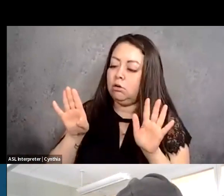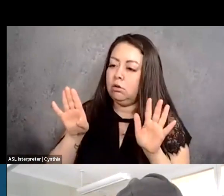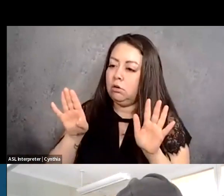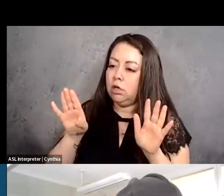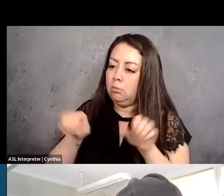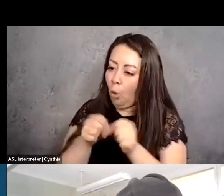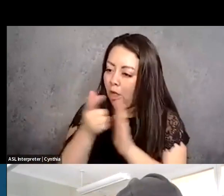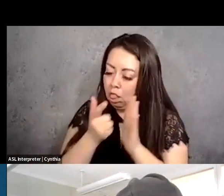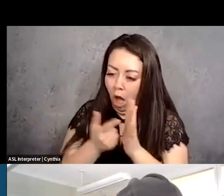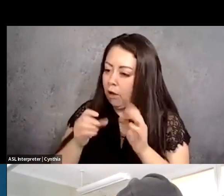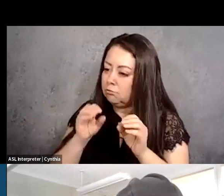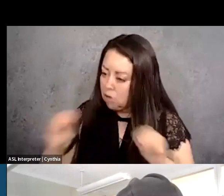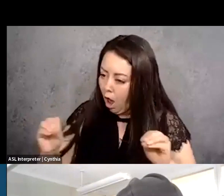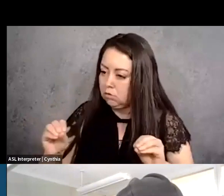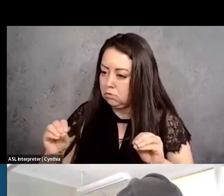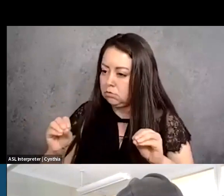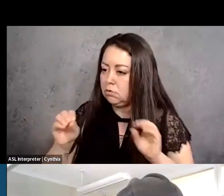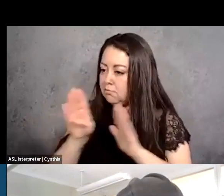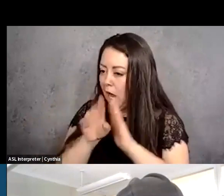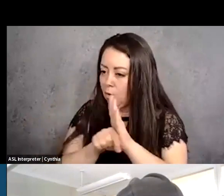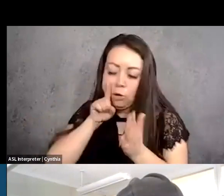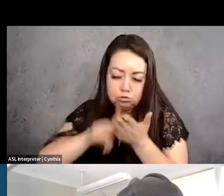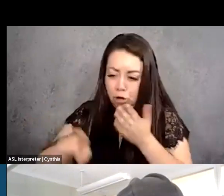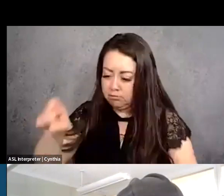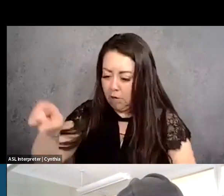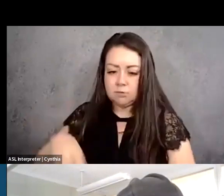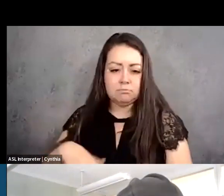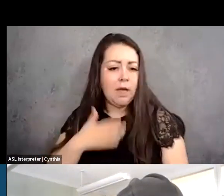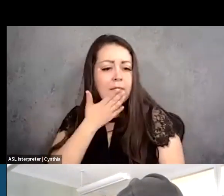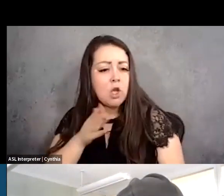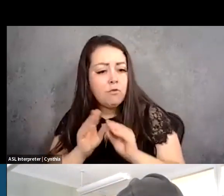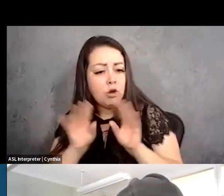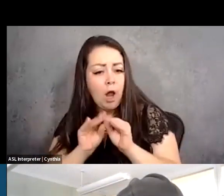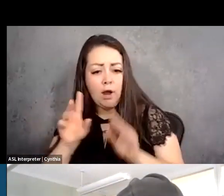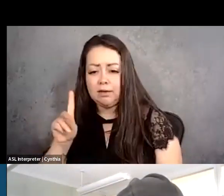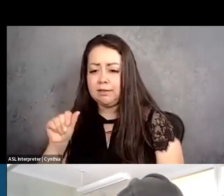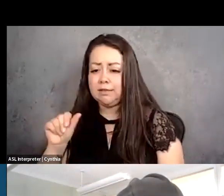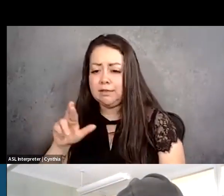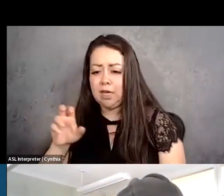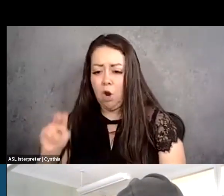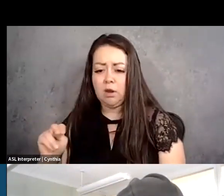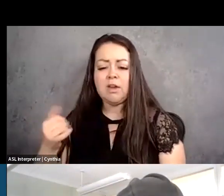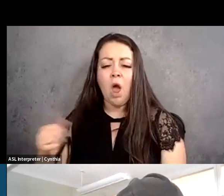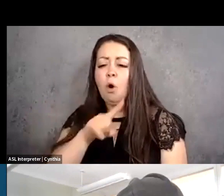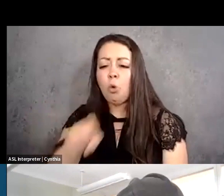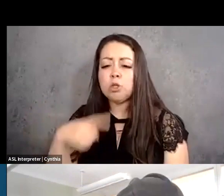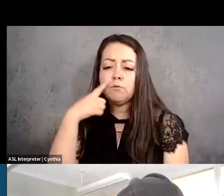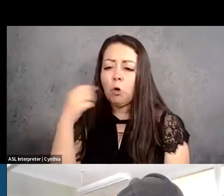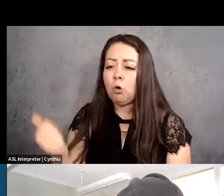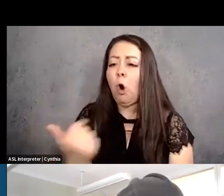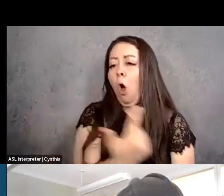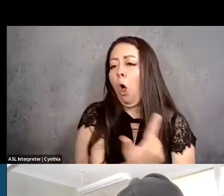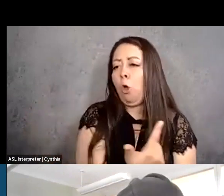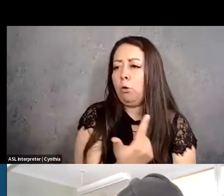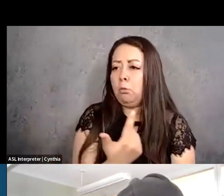Okay, thanks for clarifying that. And then a question really for all of you, we could just sort of quickly get your